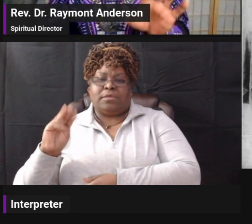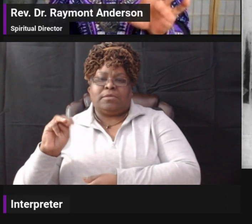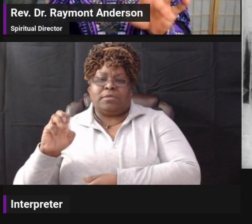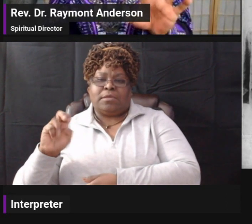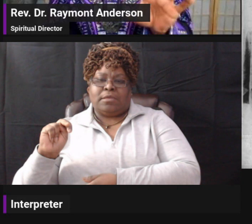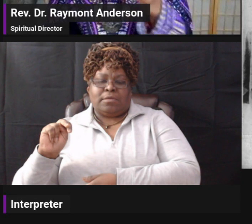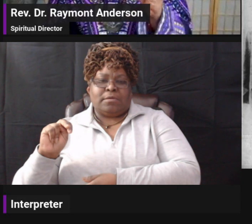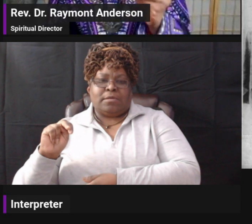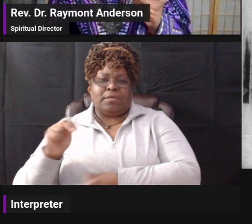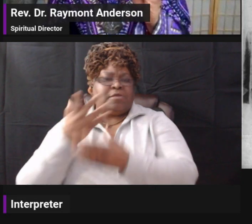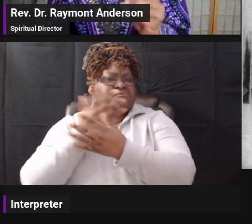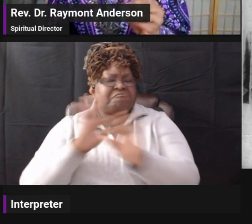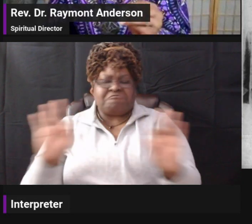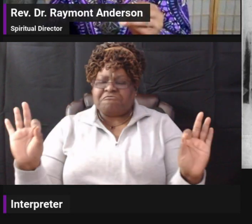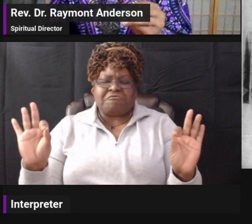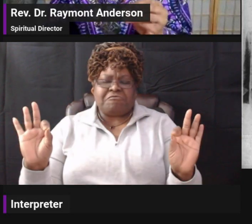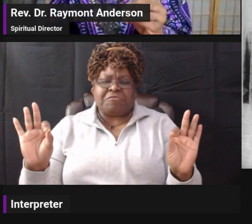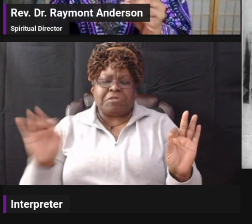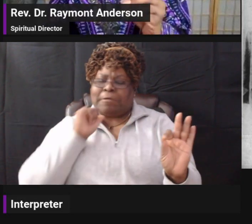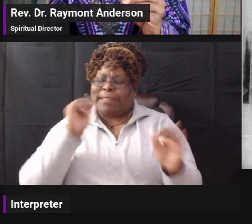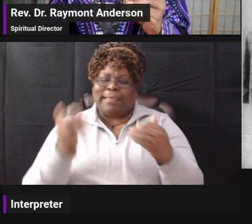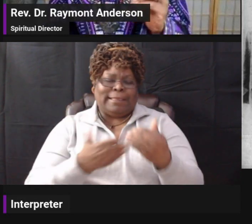I'm not telling you it's going to be easy. I'm not telling you freedom